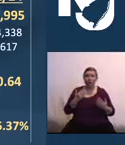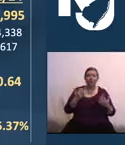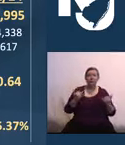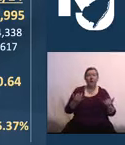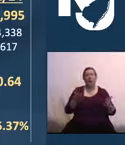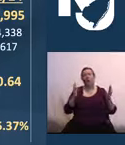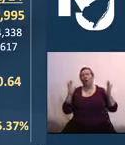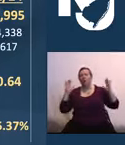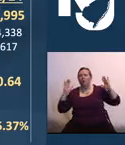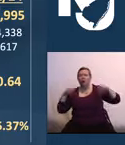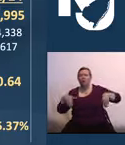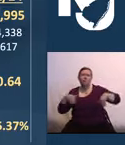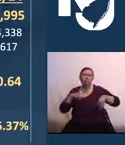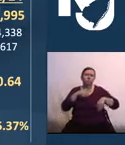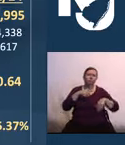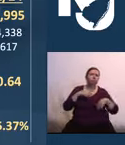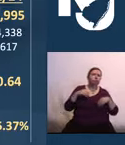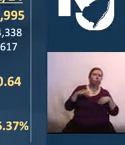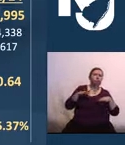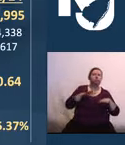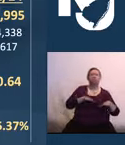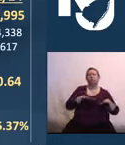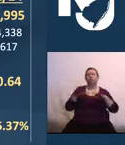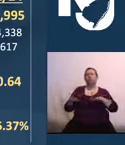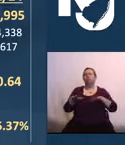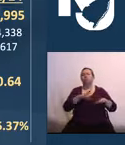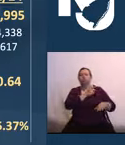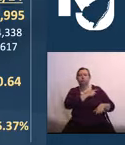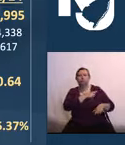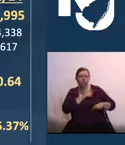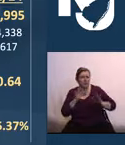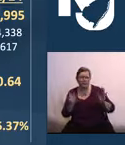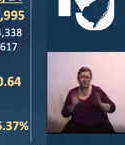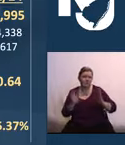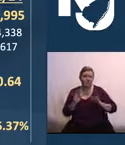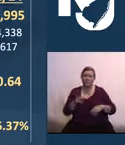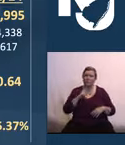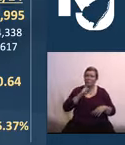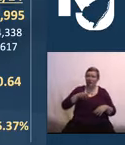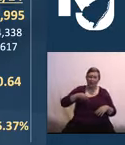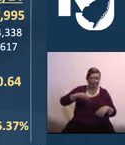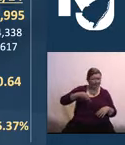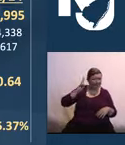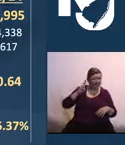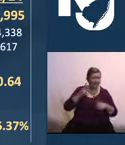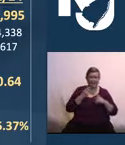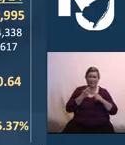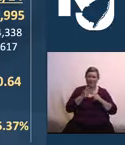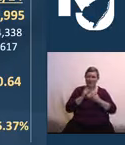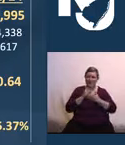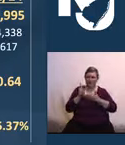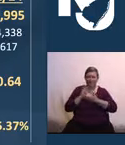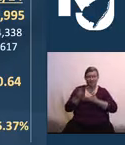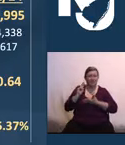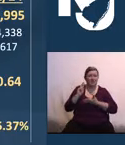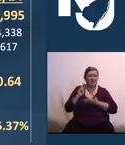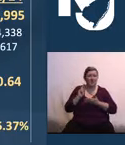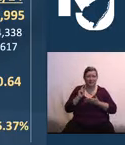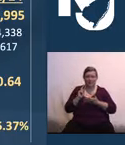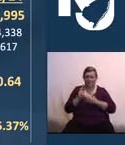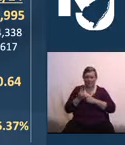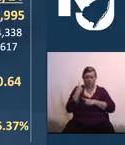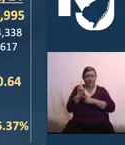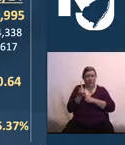positively, and they're still higher than anything we had encountered even through last winter's surge and the Delta